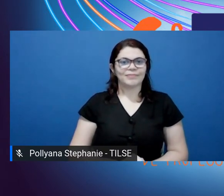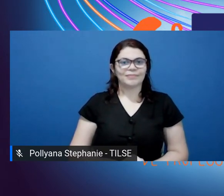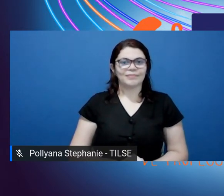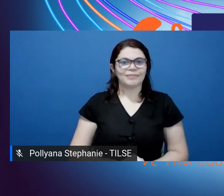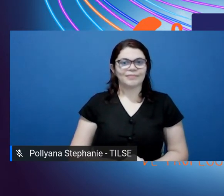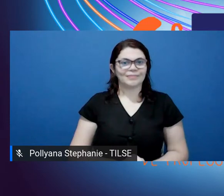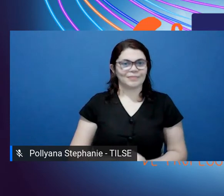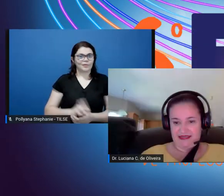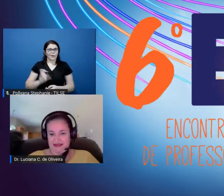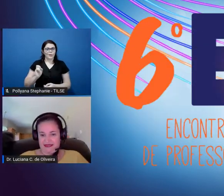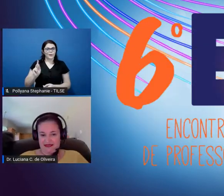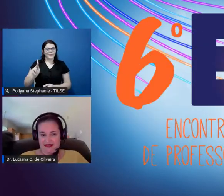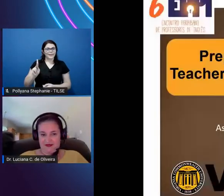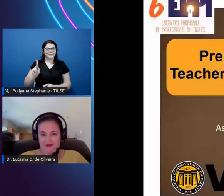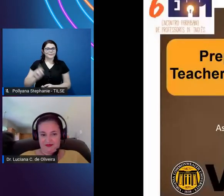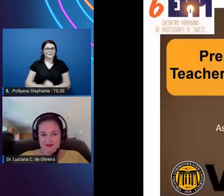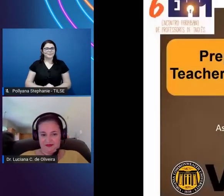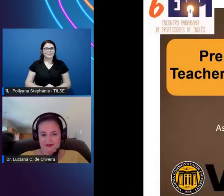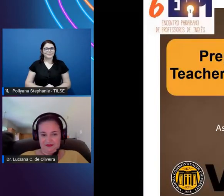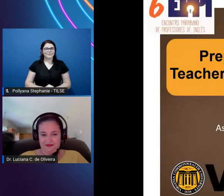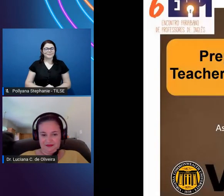All right.